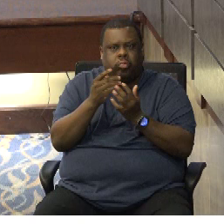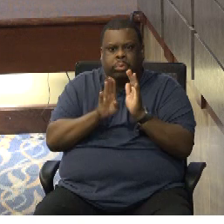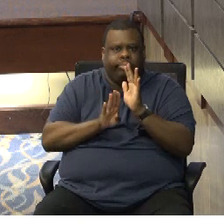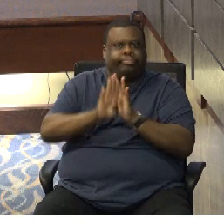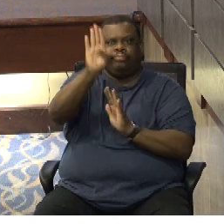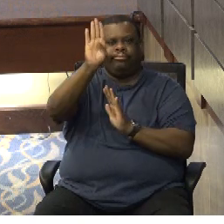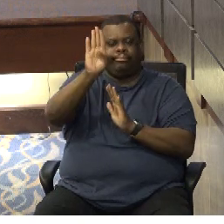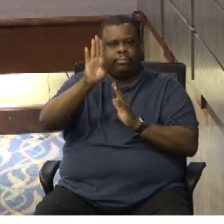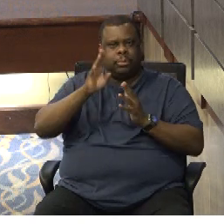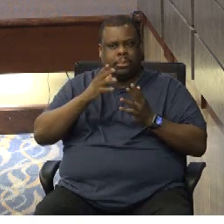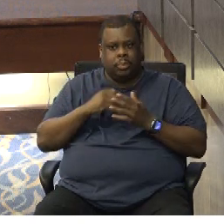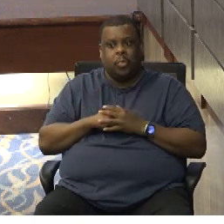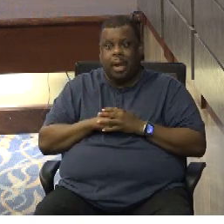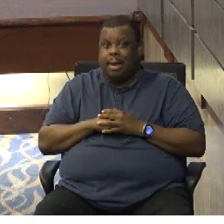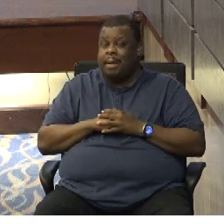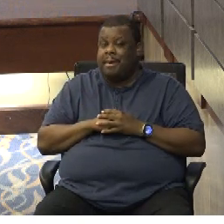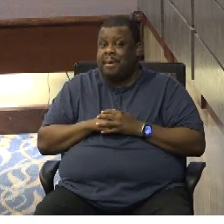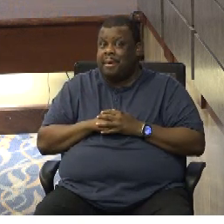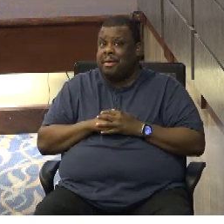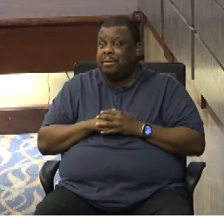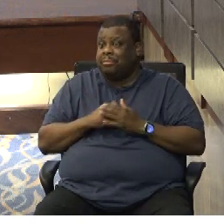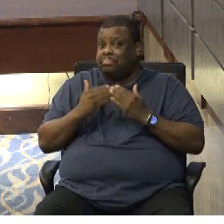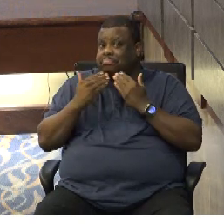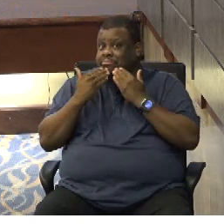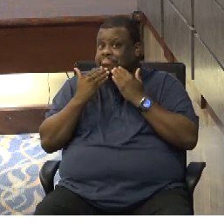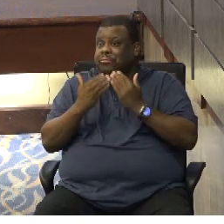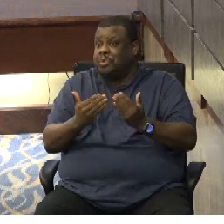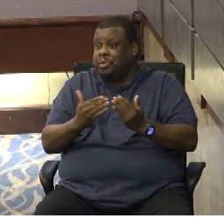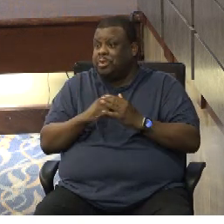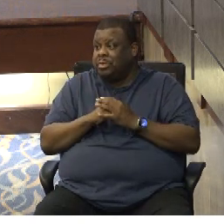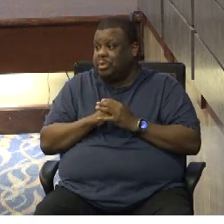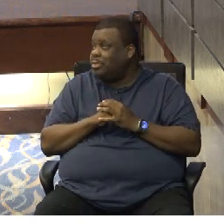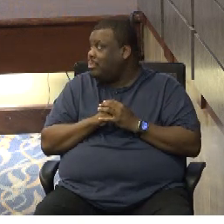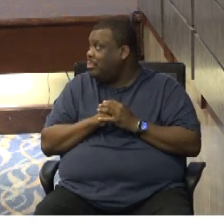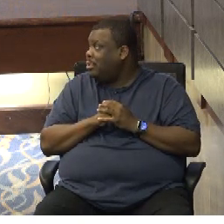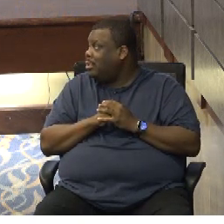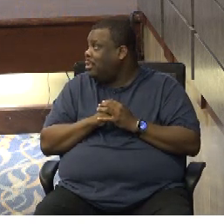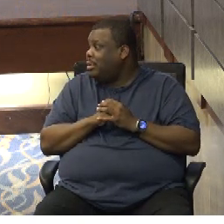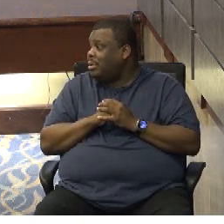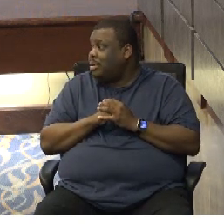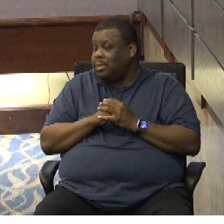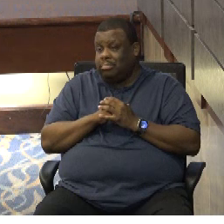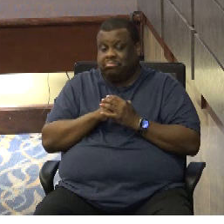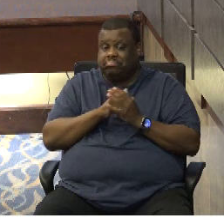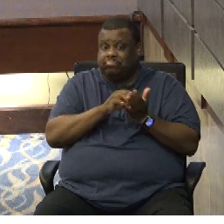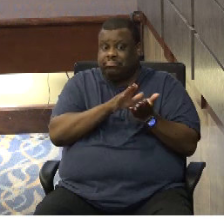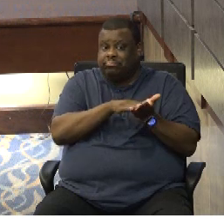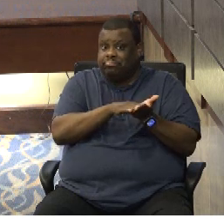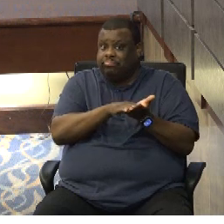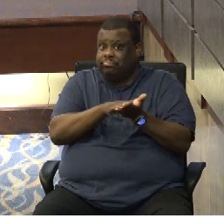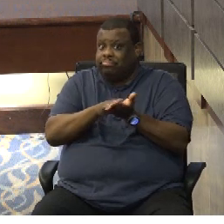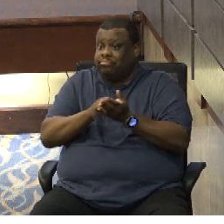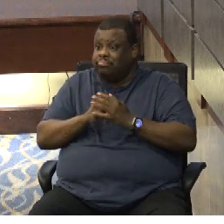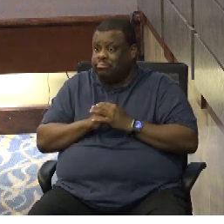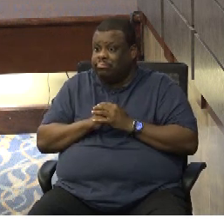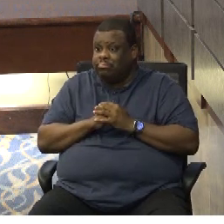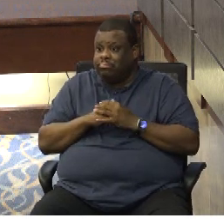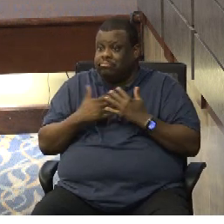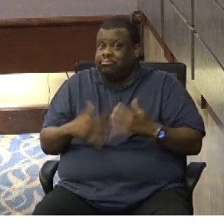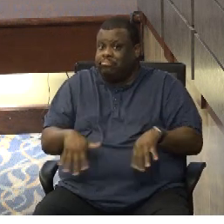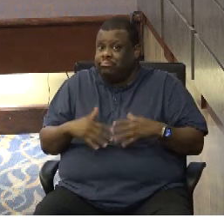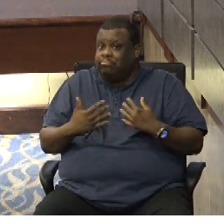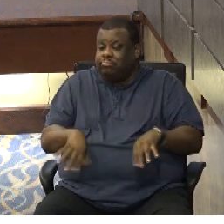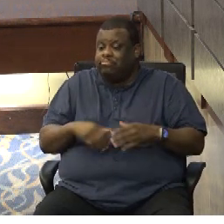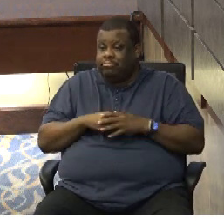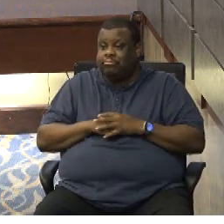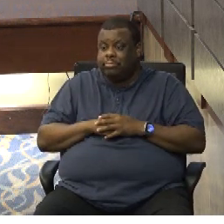just, amazing and should be acclaimed more and mentioned more, but it was a big deal.